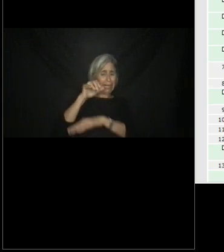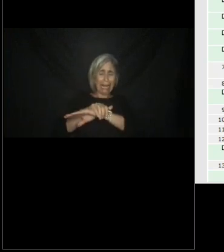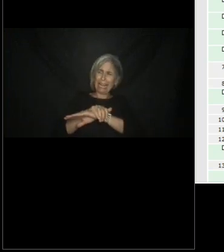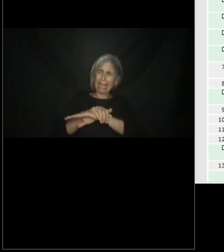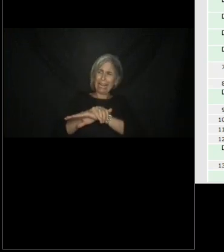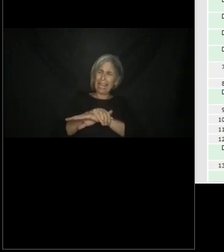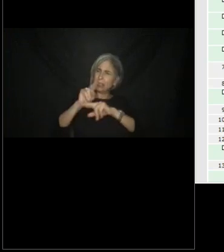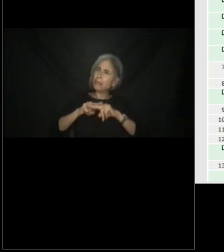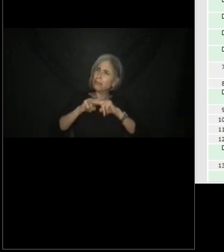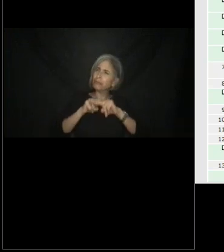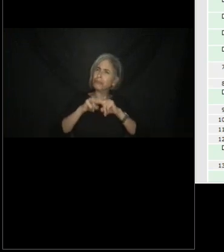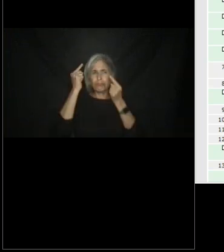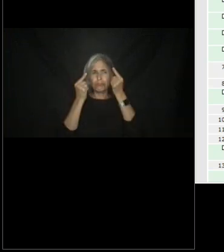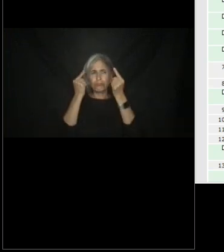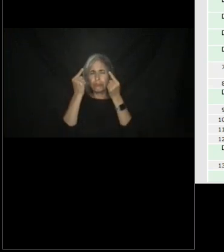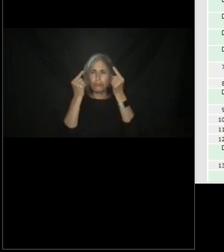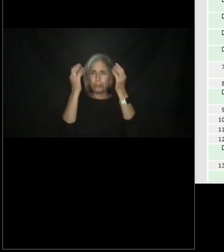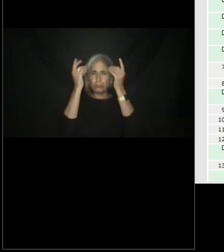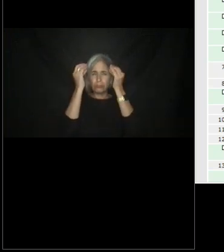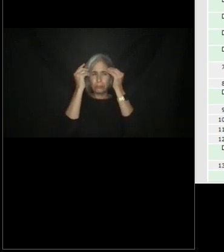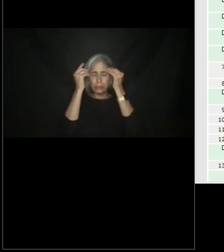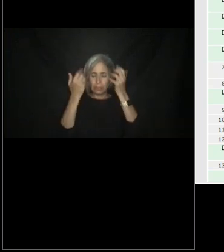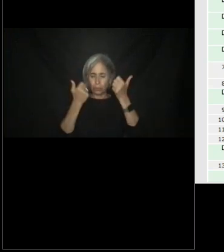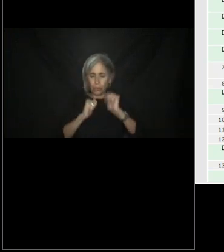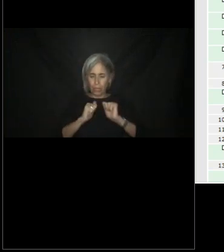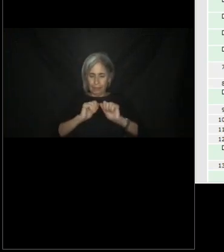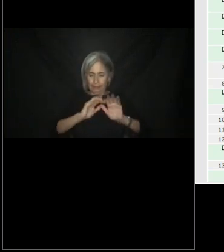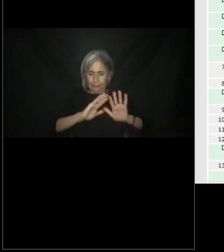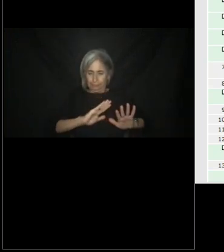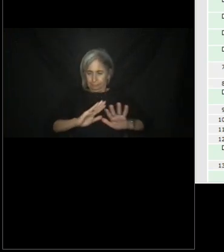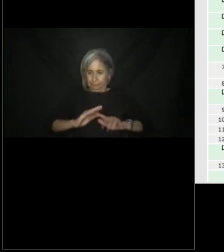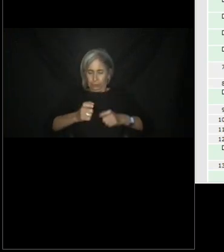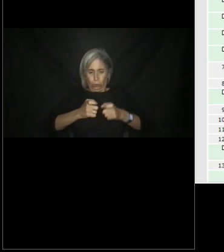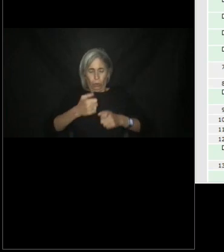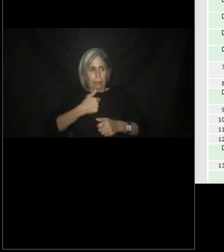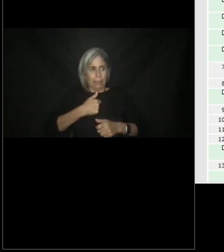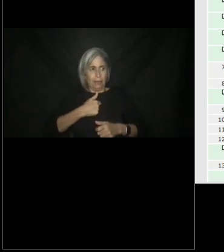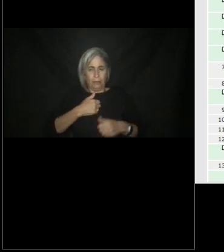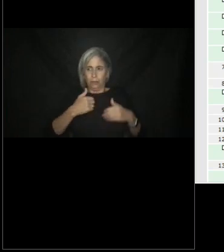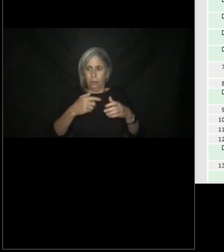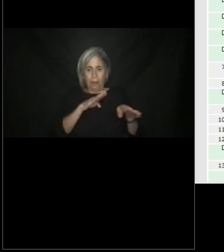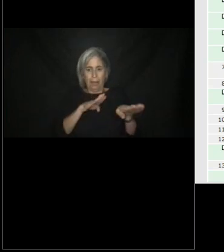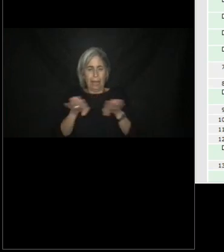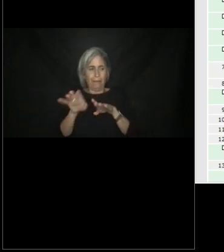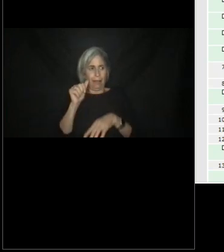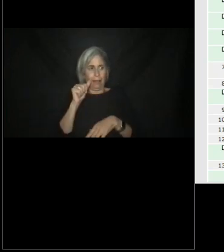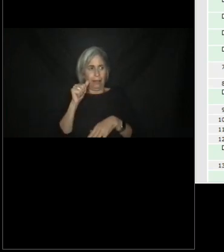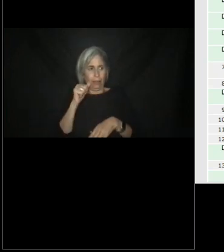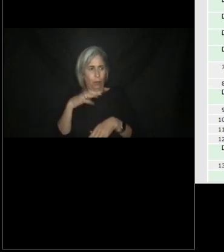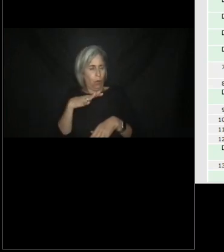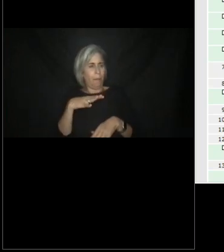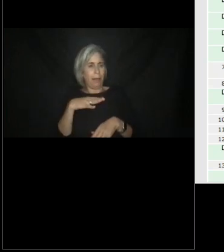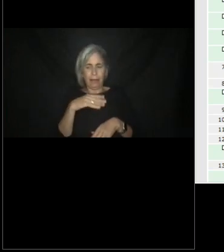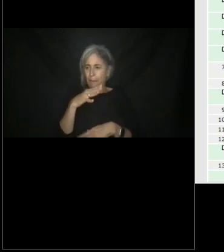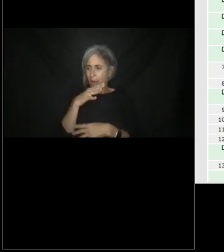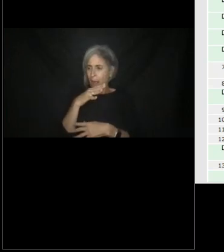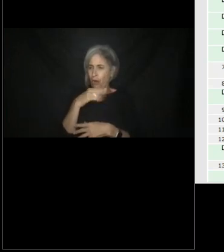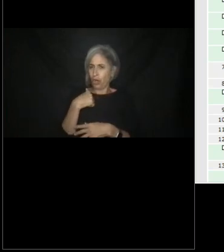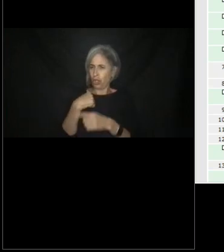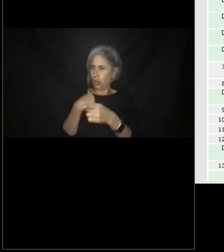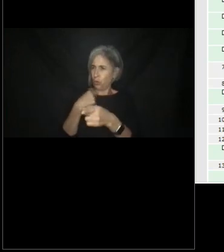sit there and compose myself as a young lady and as a mother,